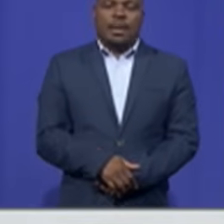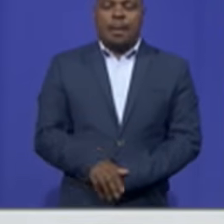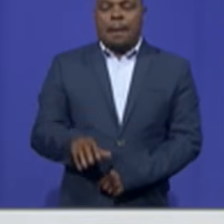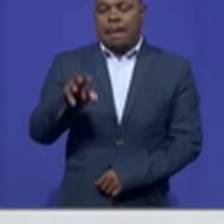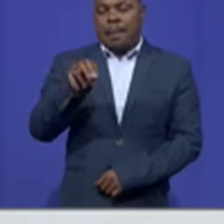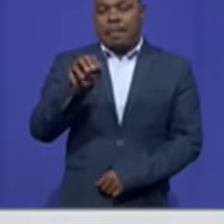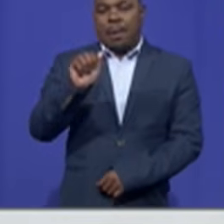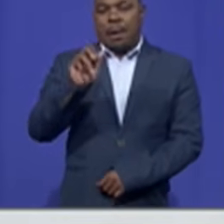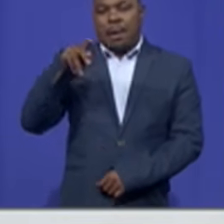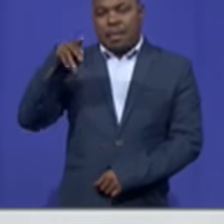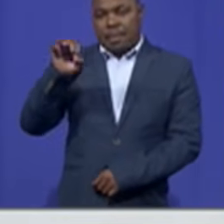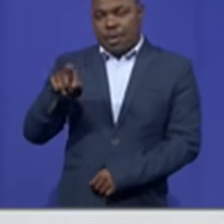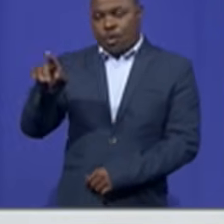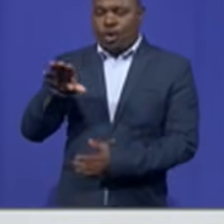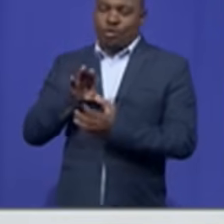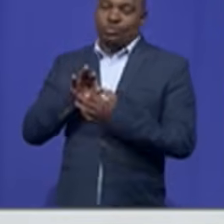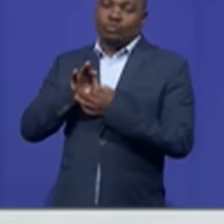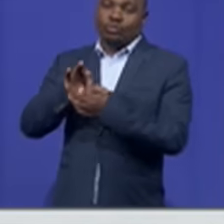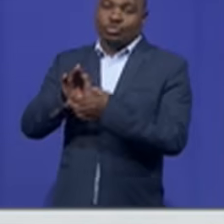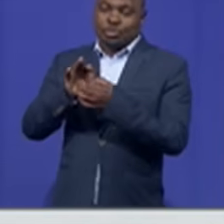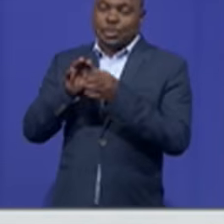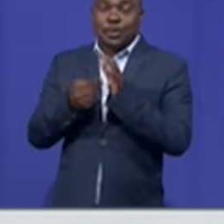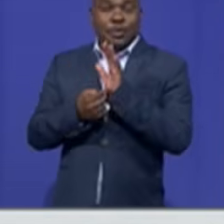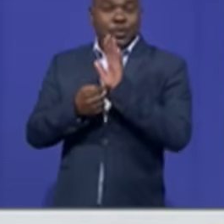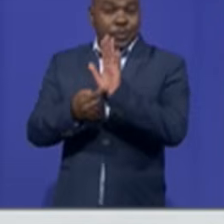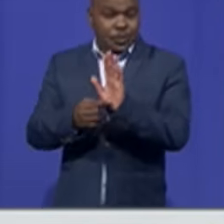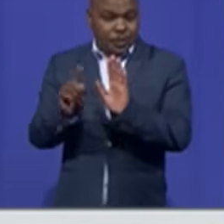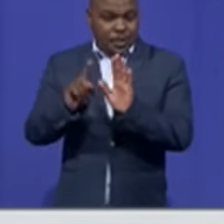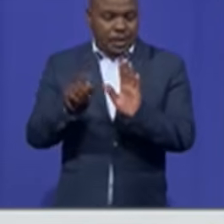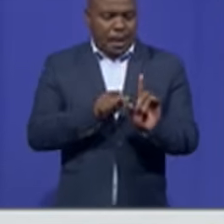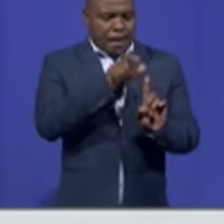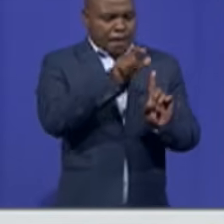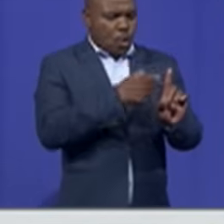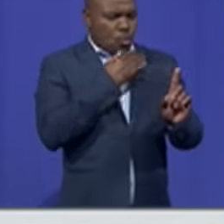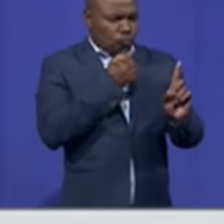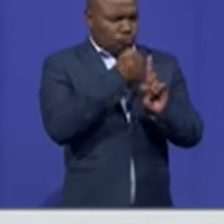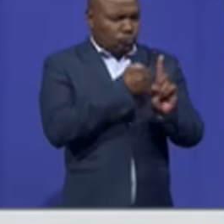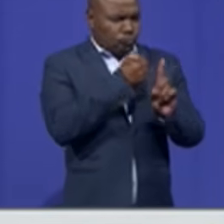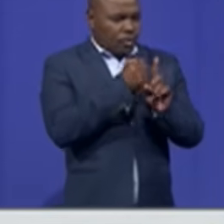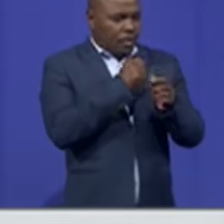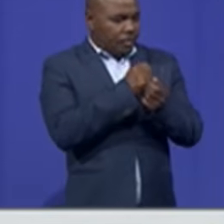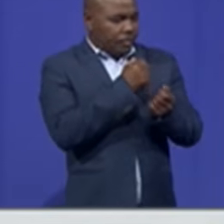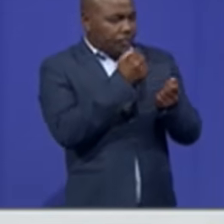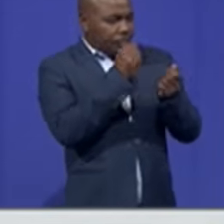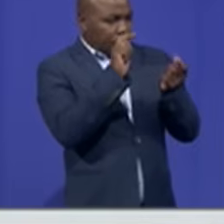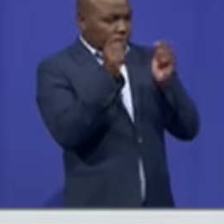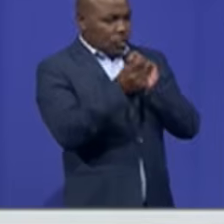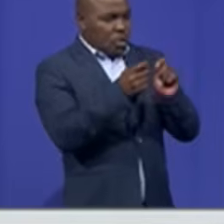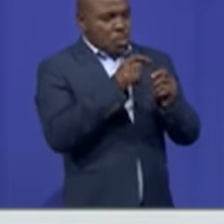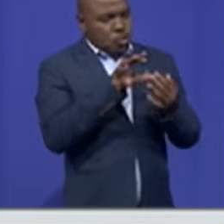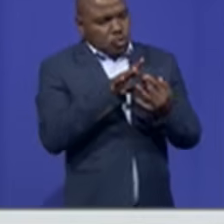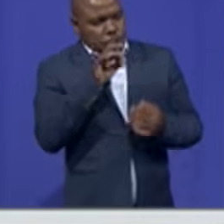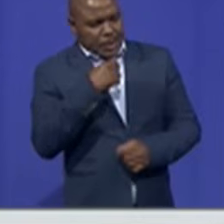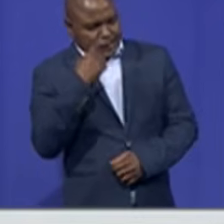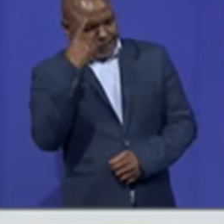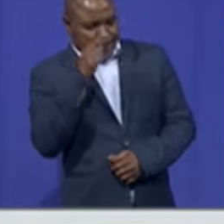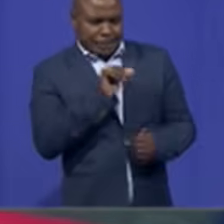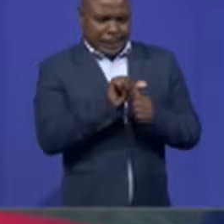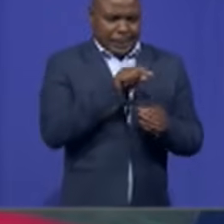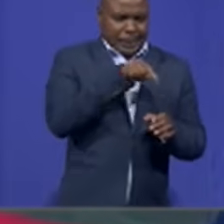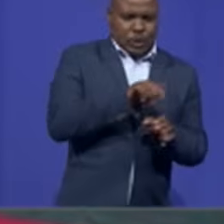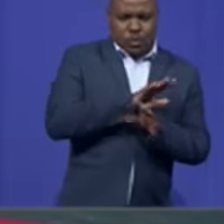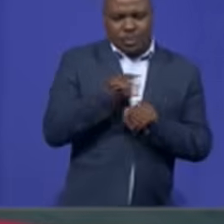Bushimape's commitment exemplifies that a true revolutionary does not choose battles for